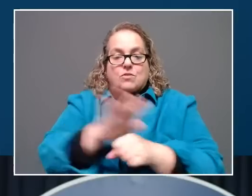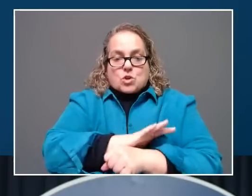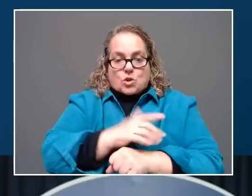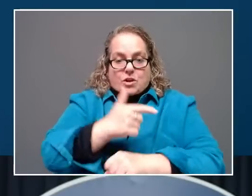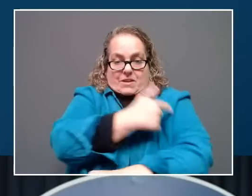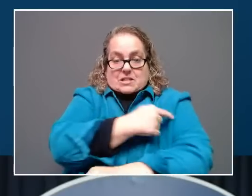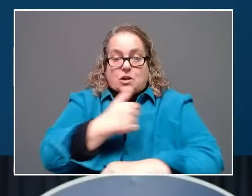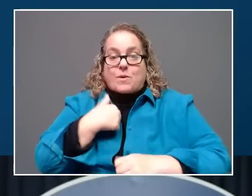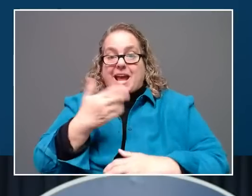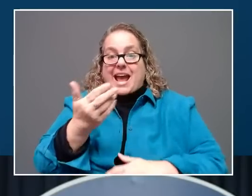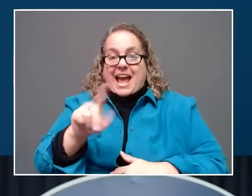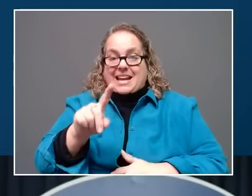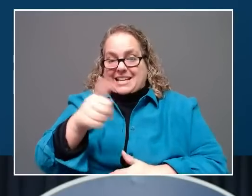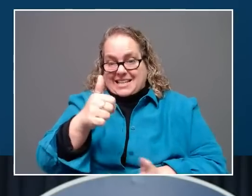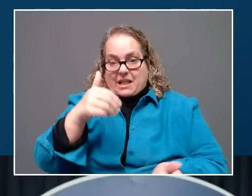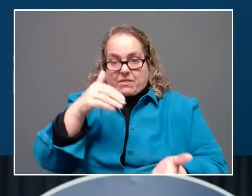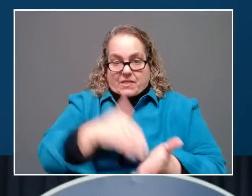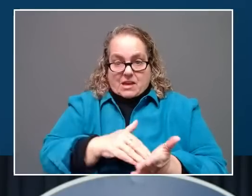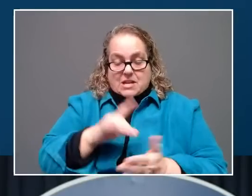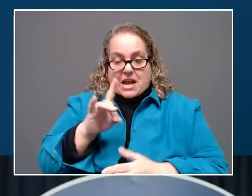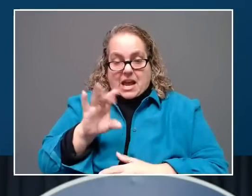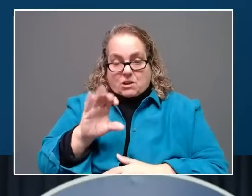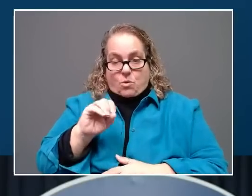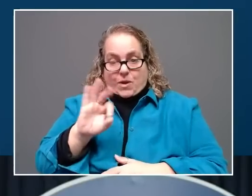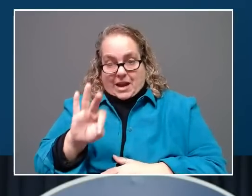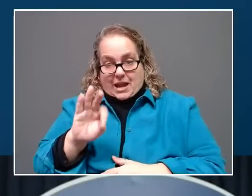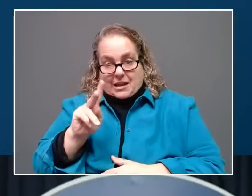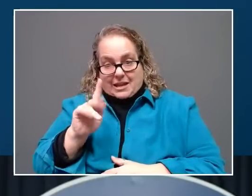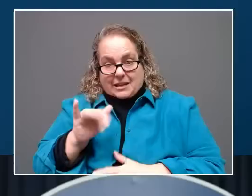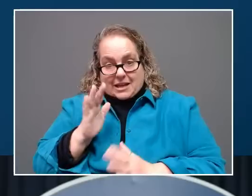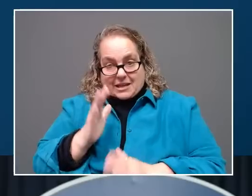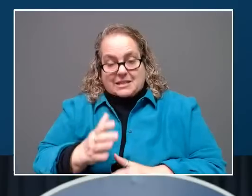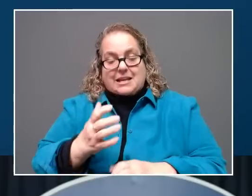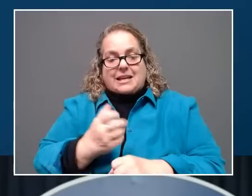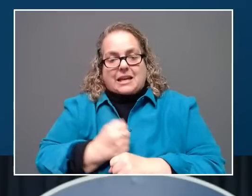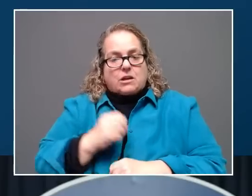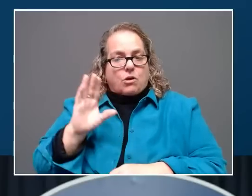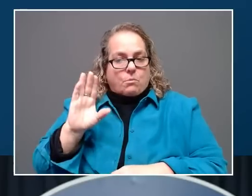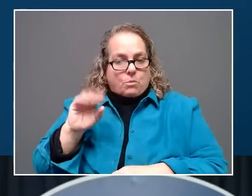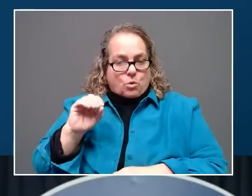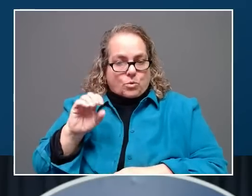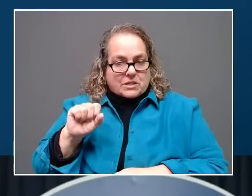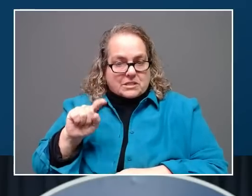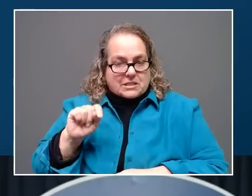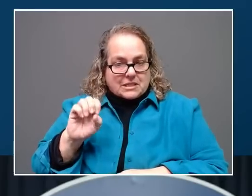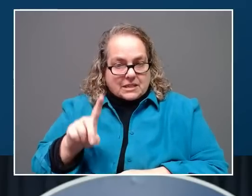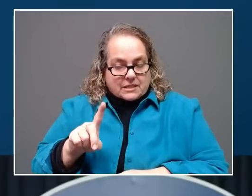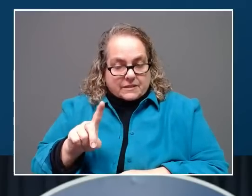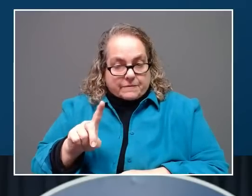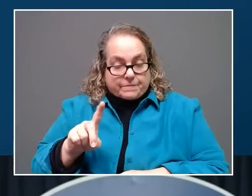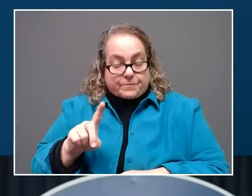had 10,809 Kentuckians get boosted. Again, there's